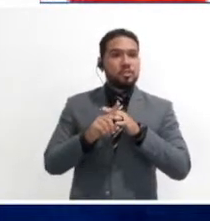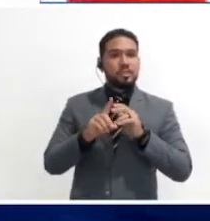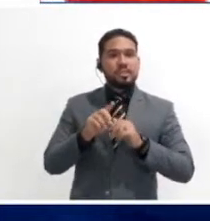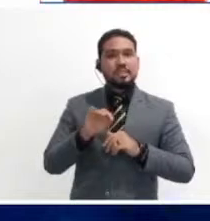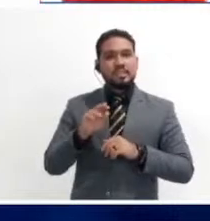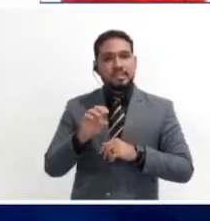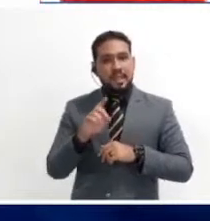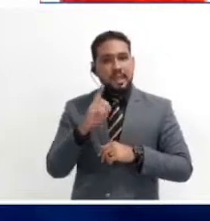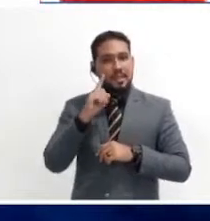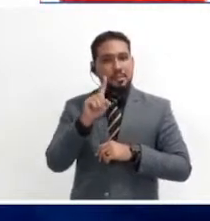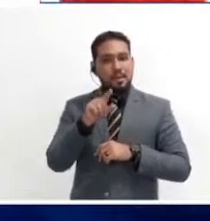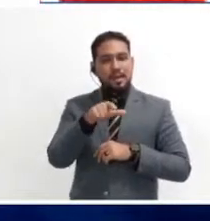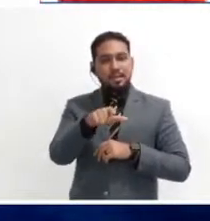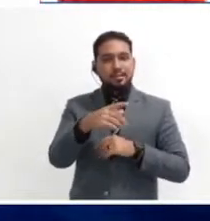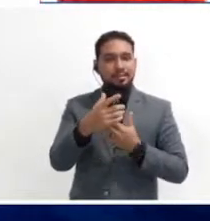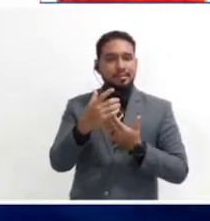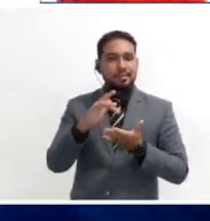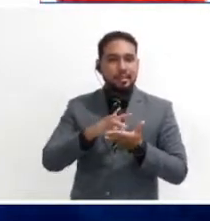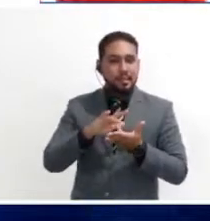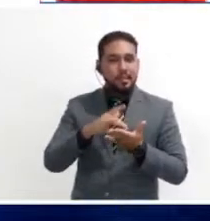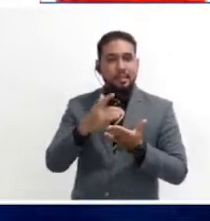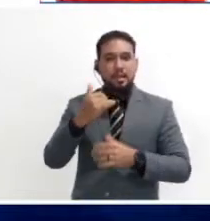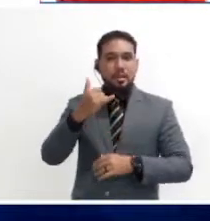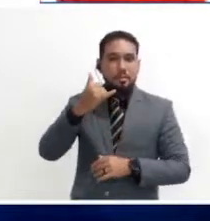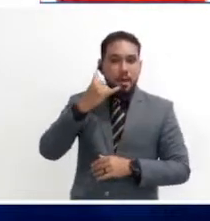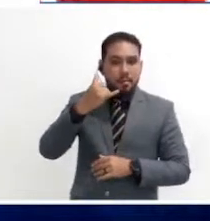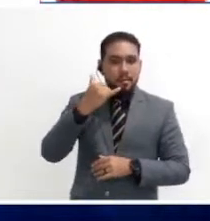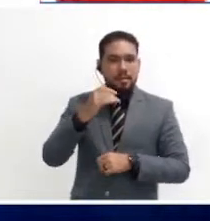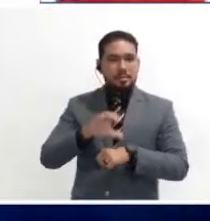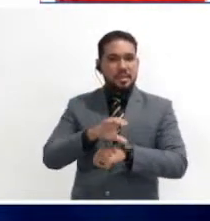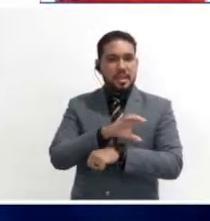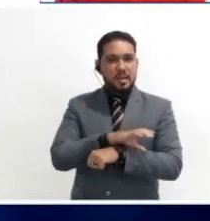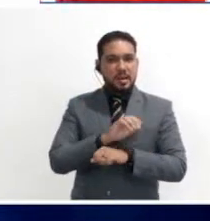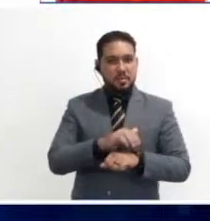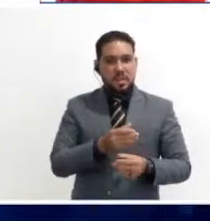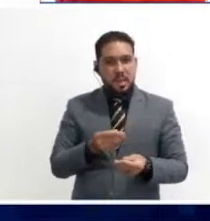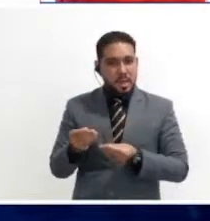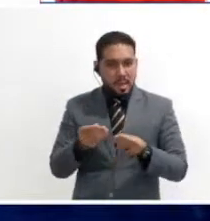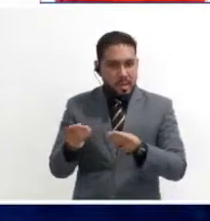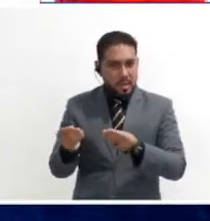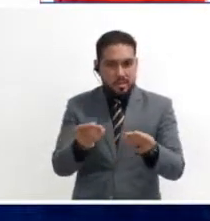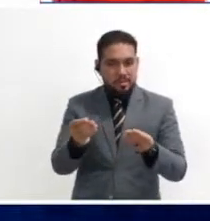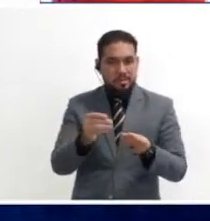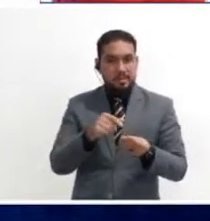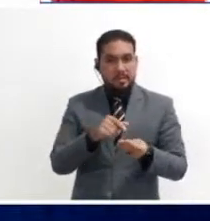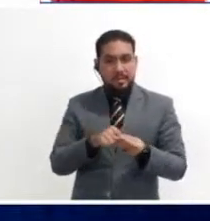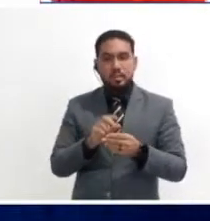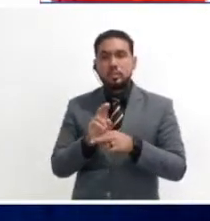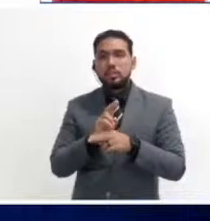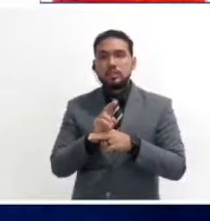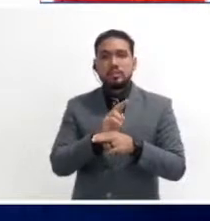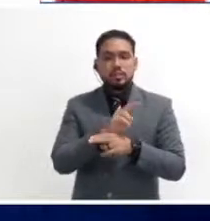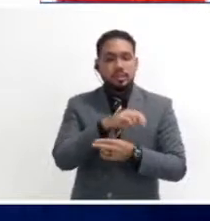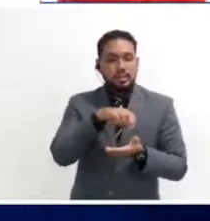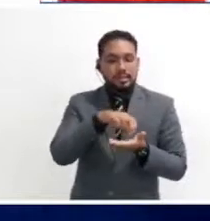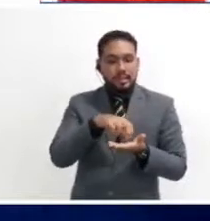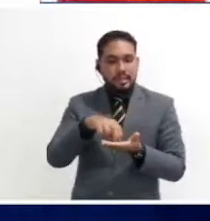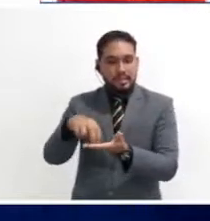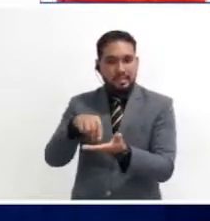there was a push to kind of shrink the vertical dimension of everything because people didn't want to carry around thick